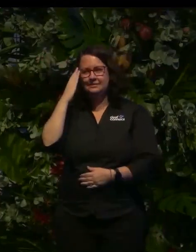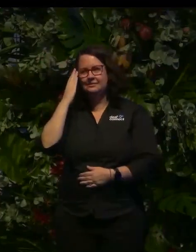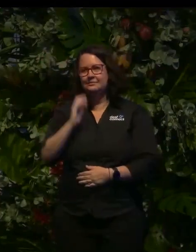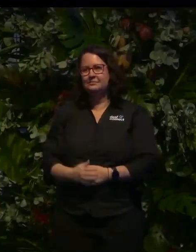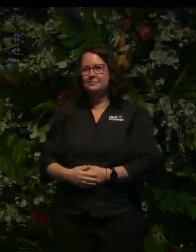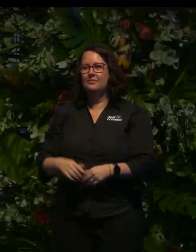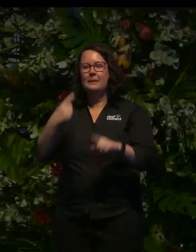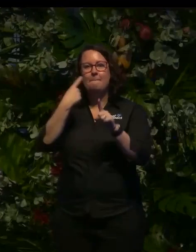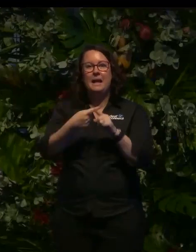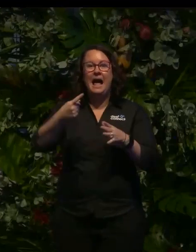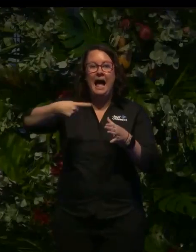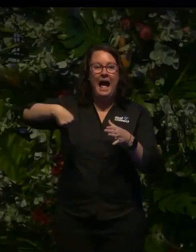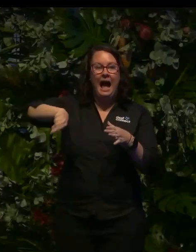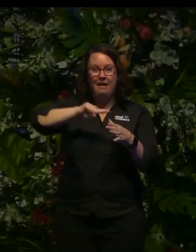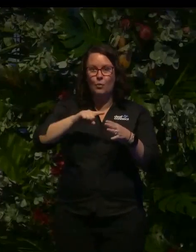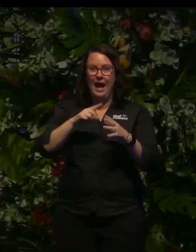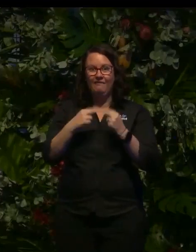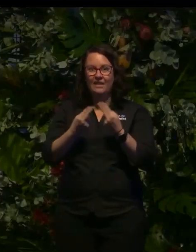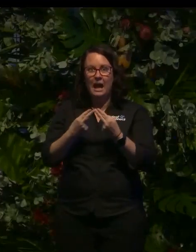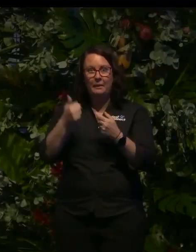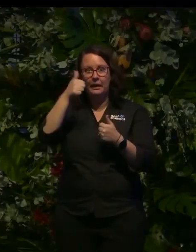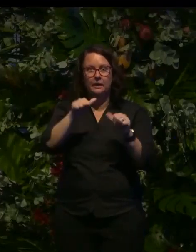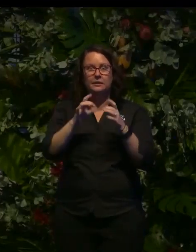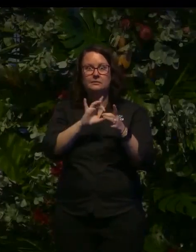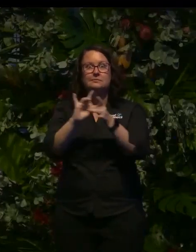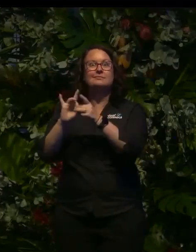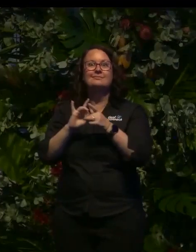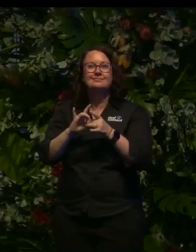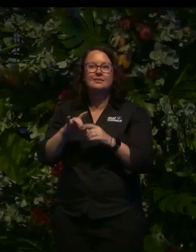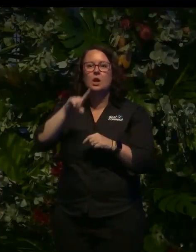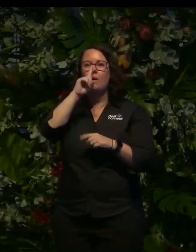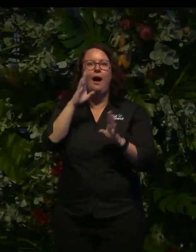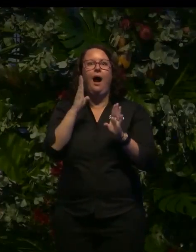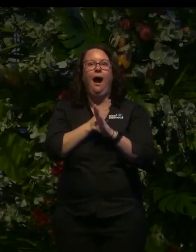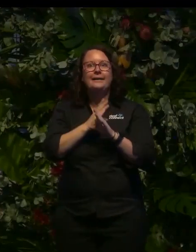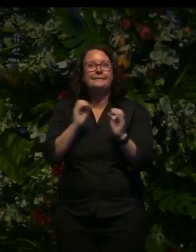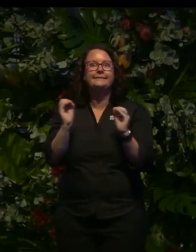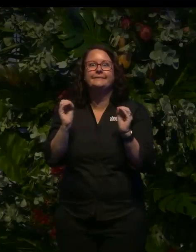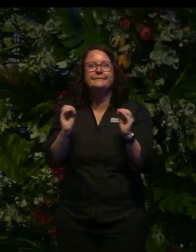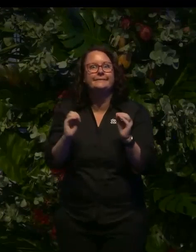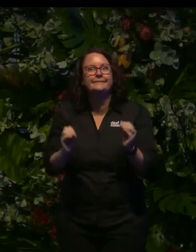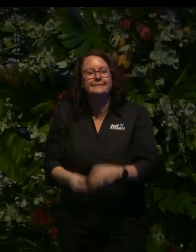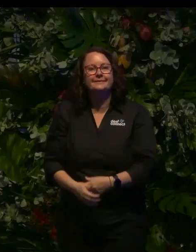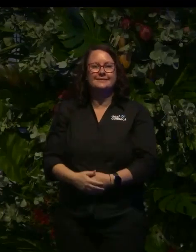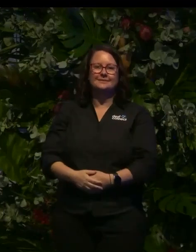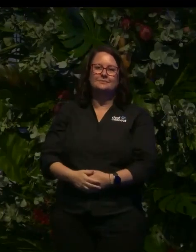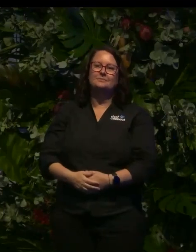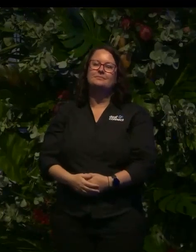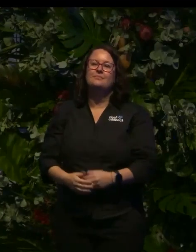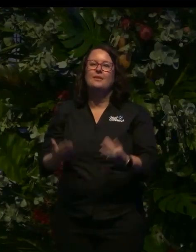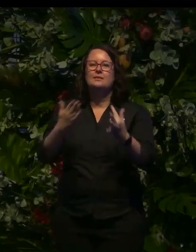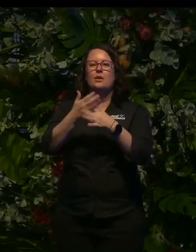And plus everybody's literally related to each other. So you can't hide. So through